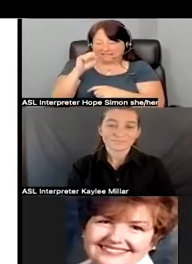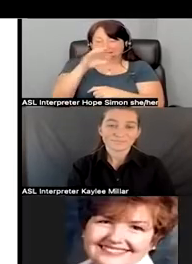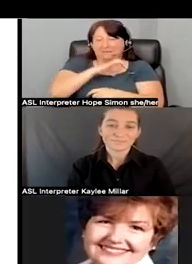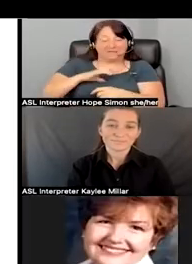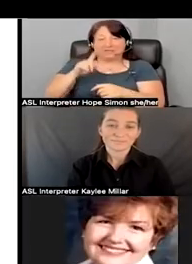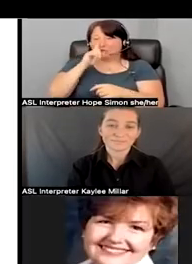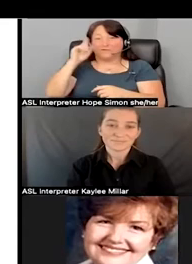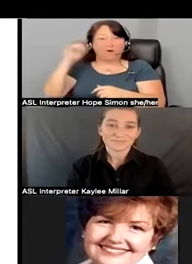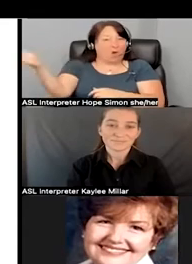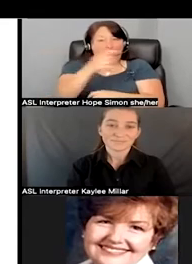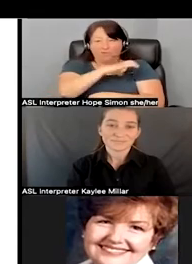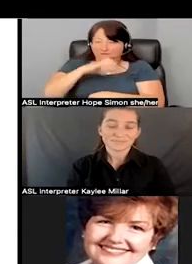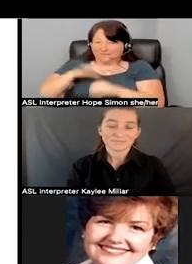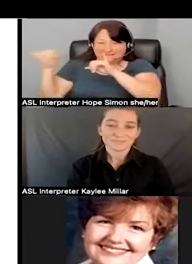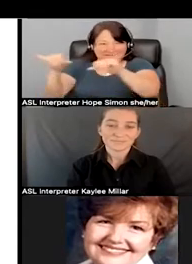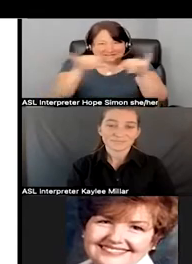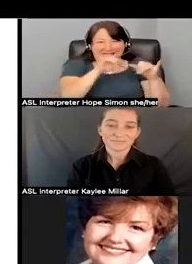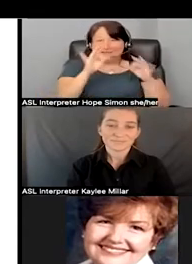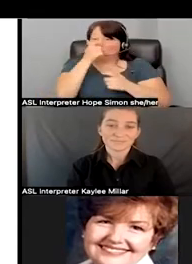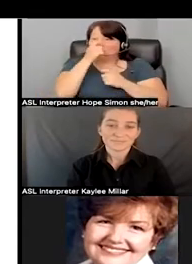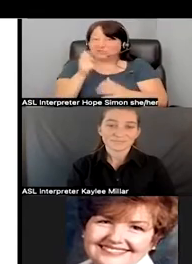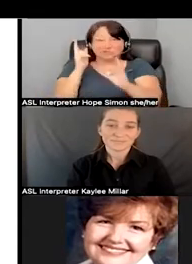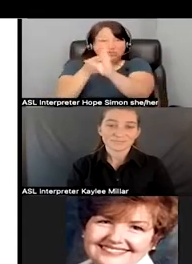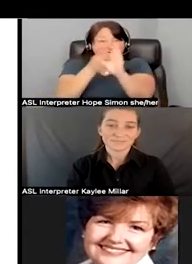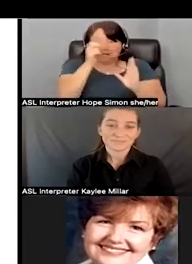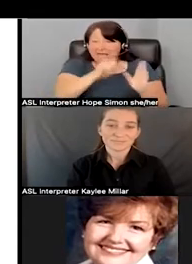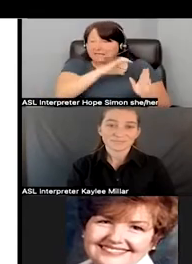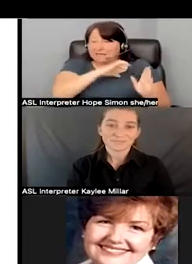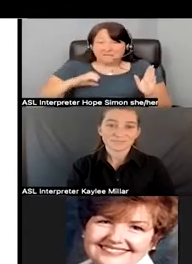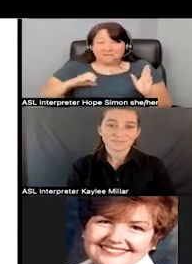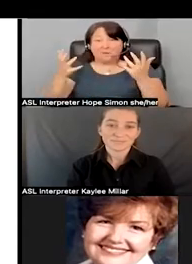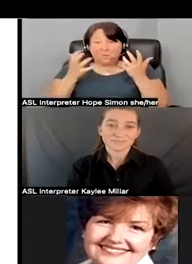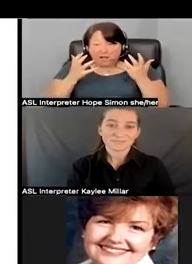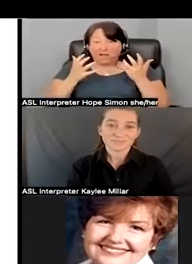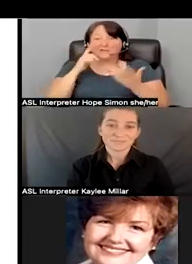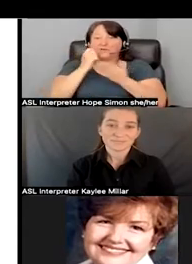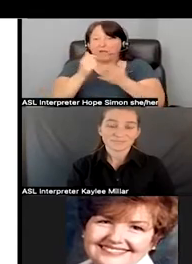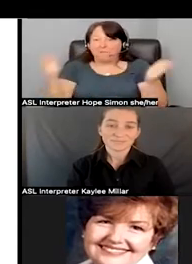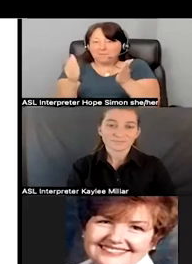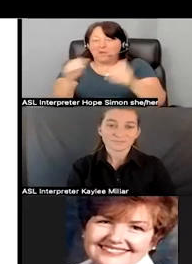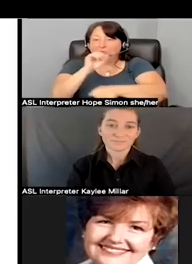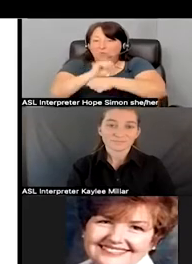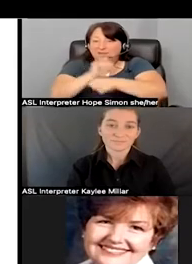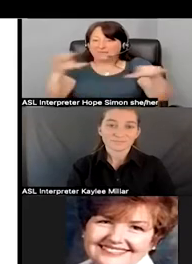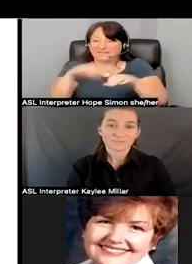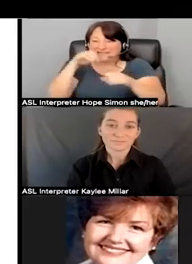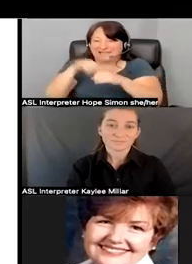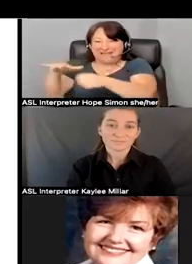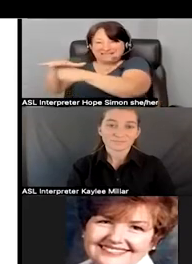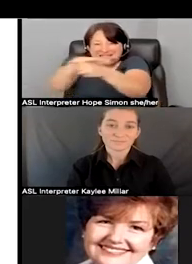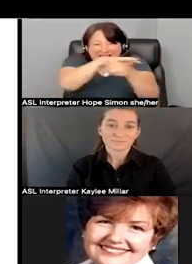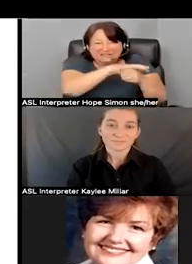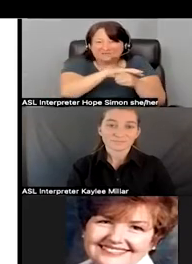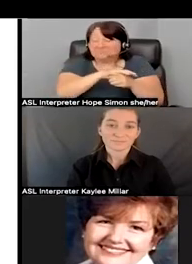you have an interest in any one of the committees in terms of joining it to help promote the work that's being done in that sector or whatever,